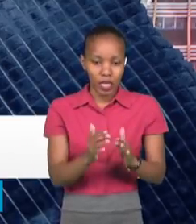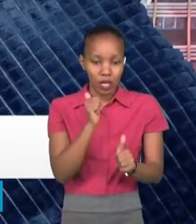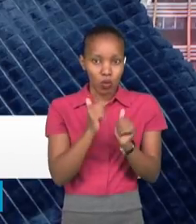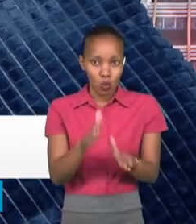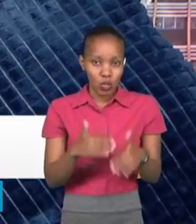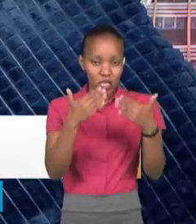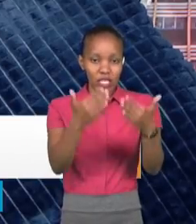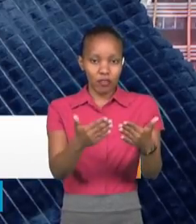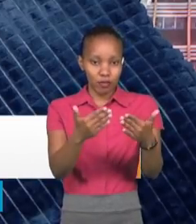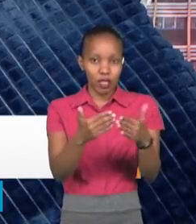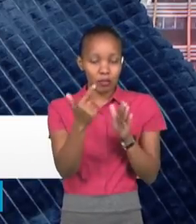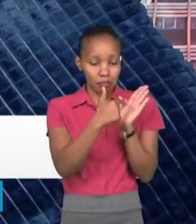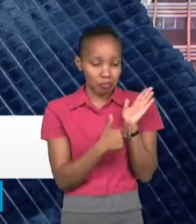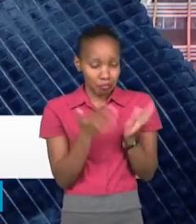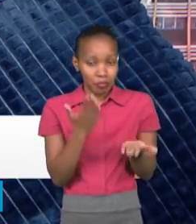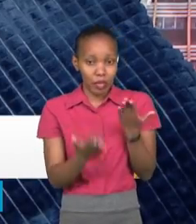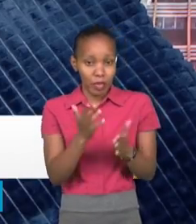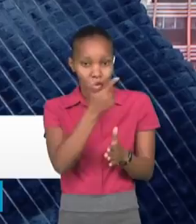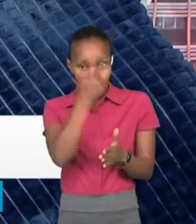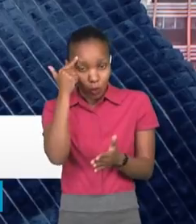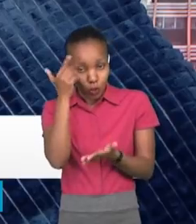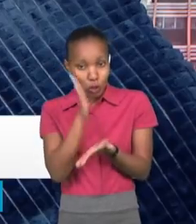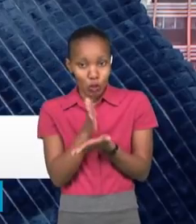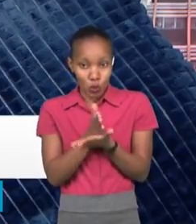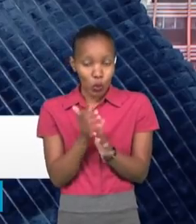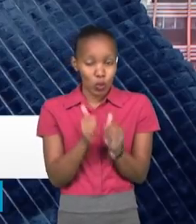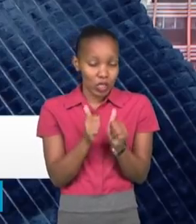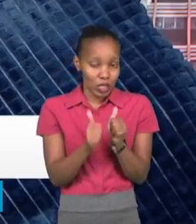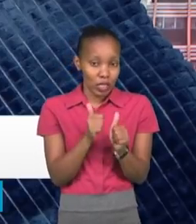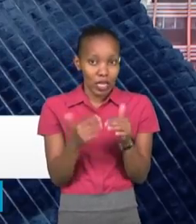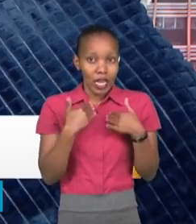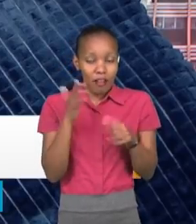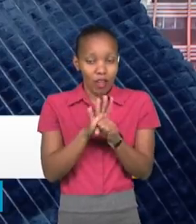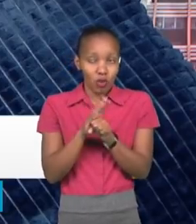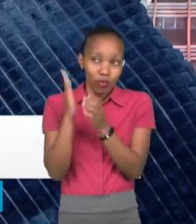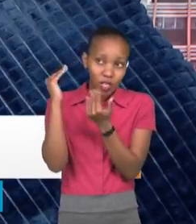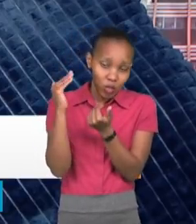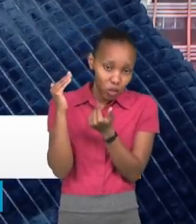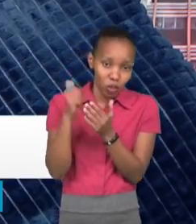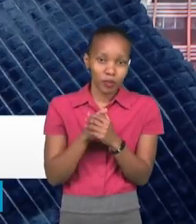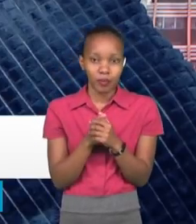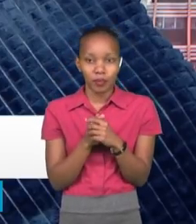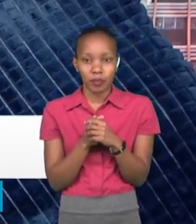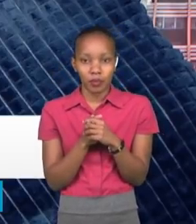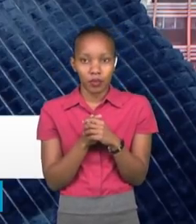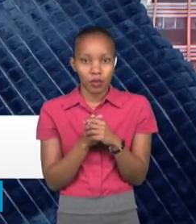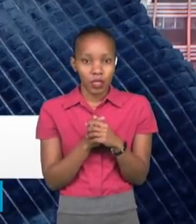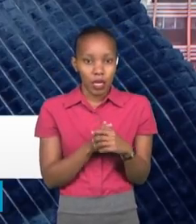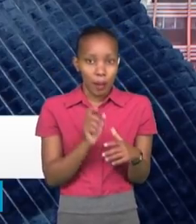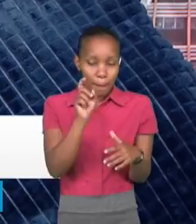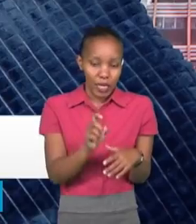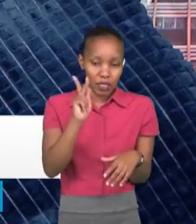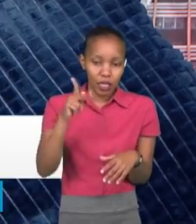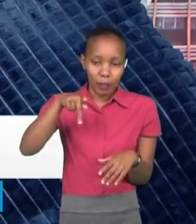an edge. Okay. Because the reality is there's a lot of expectation for us. Okay. And we have to get into